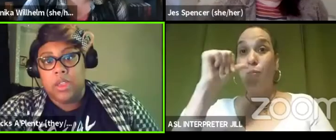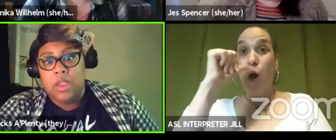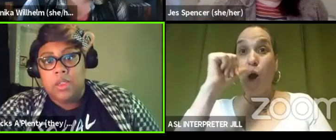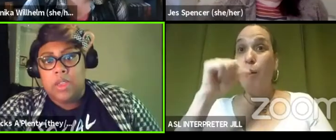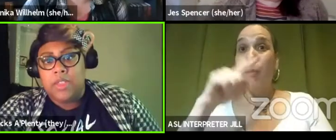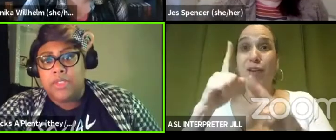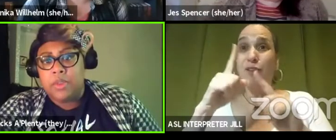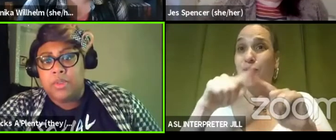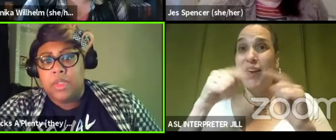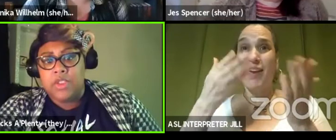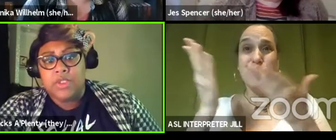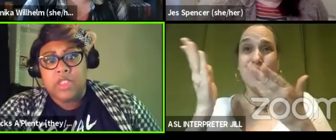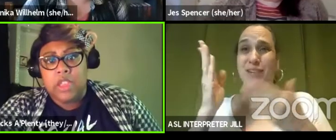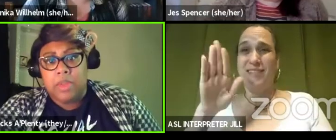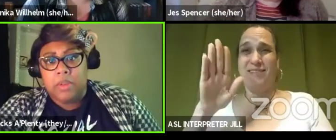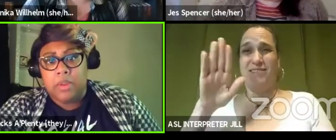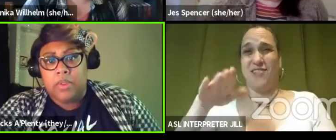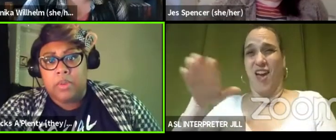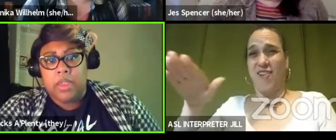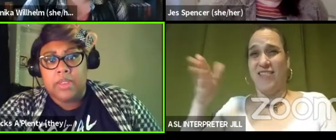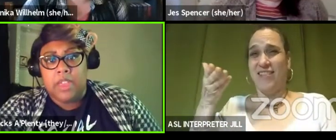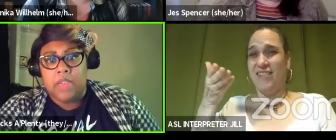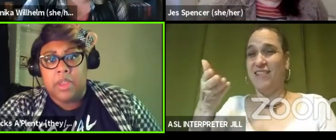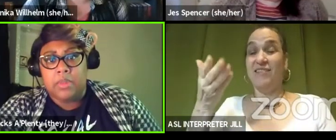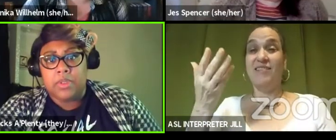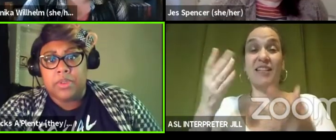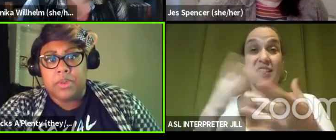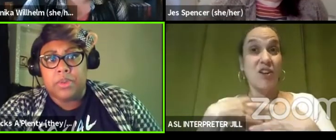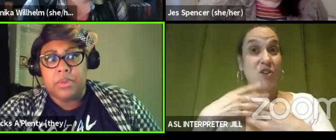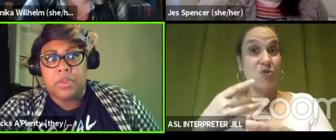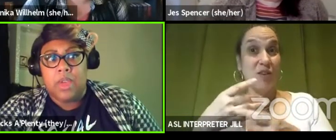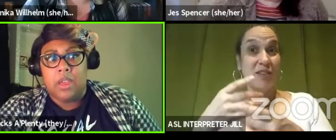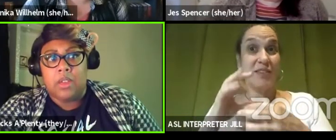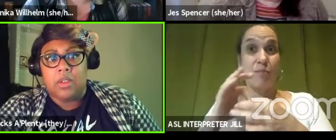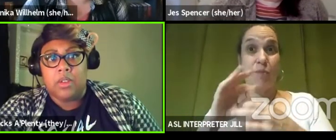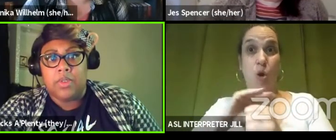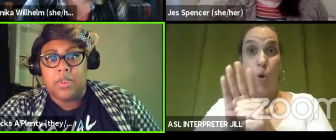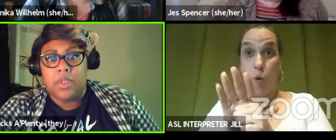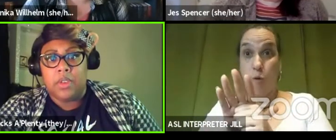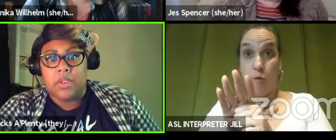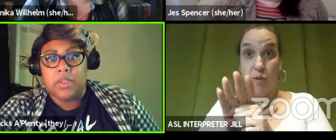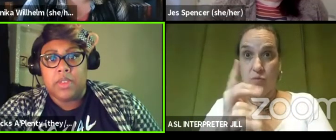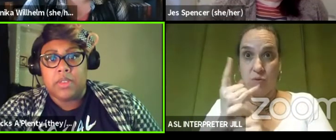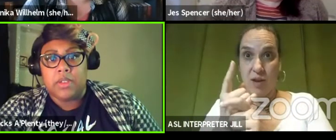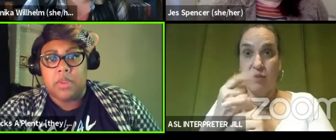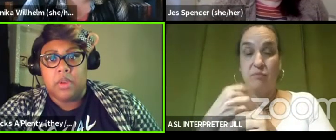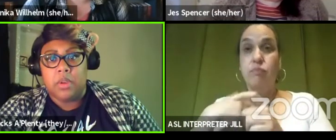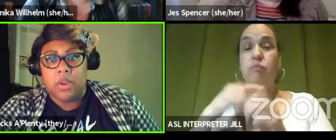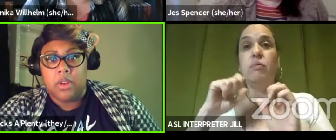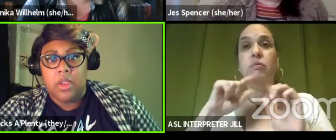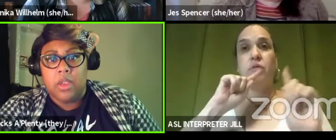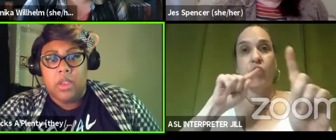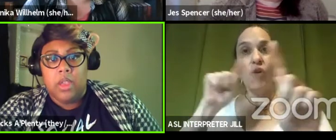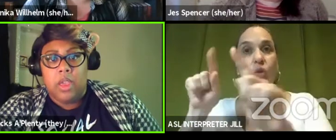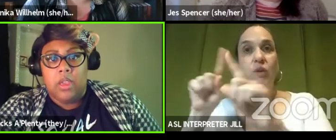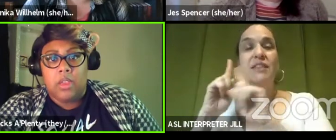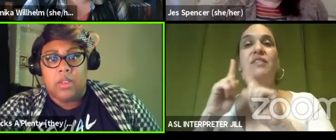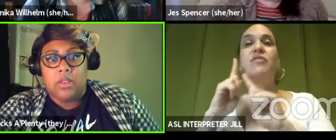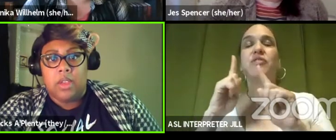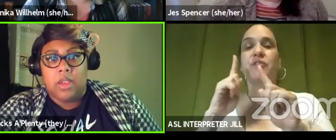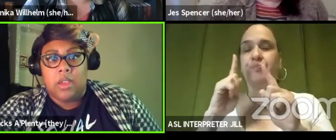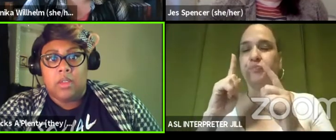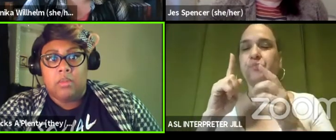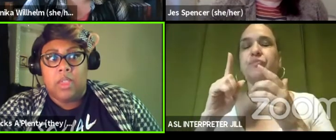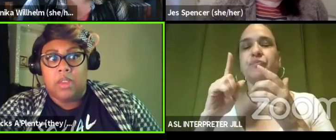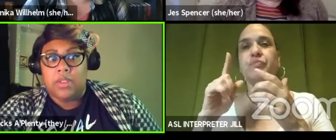kid. I think the interesting thing about COVID, right, is, like, I've been able to go to different theater spaces to record.